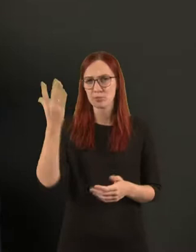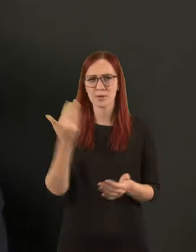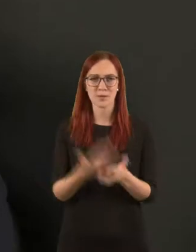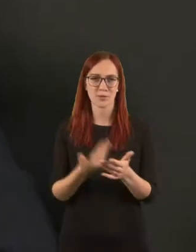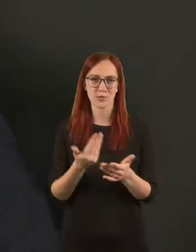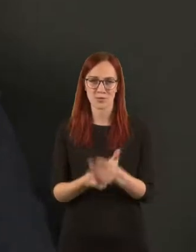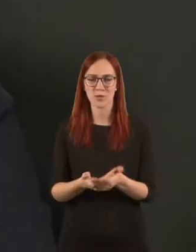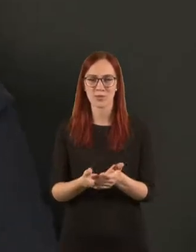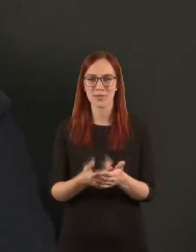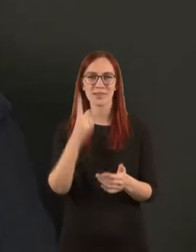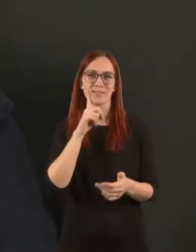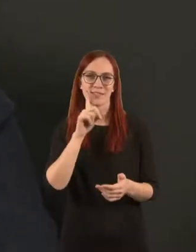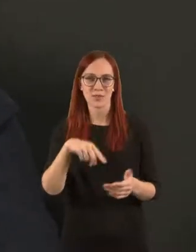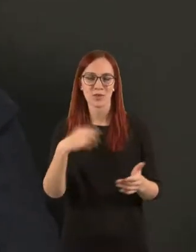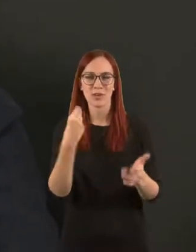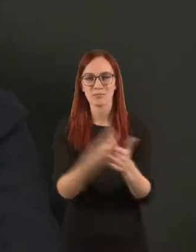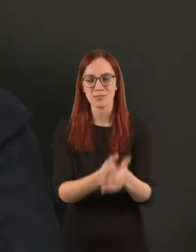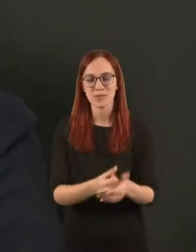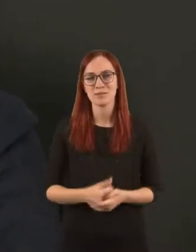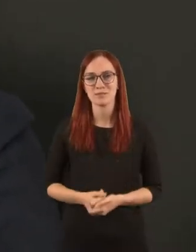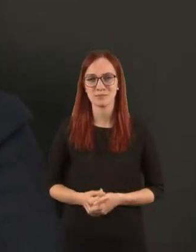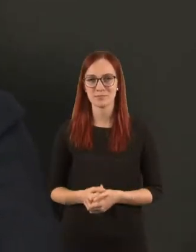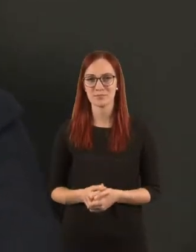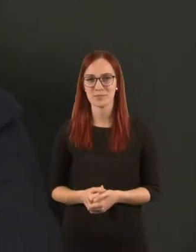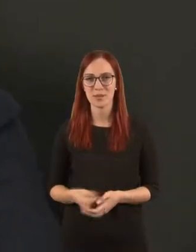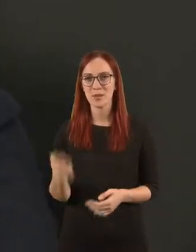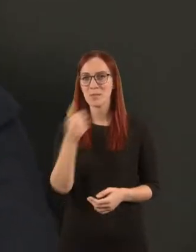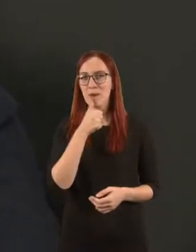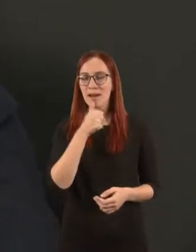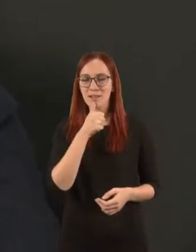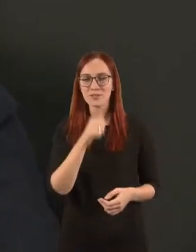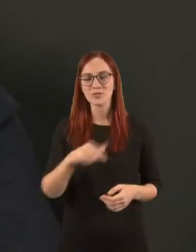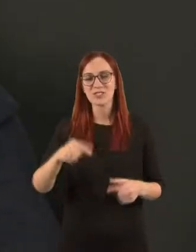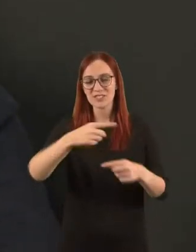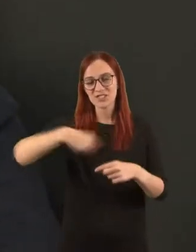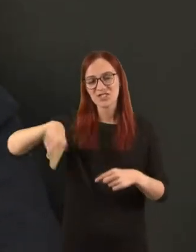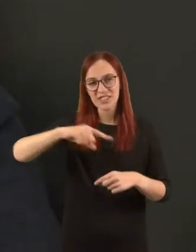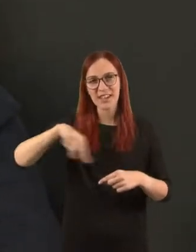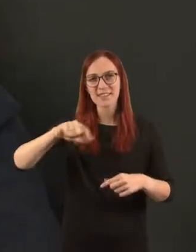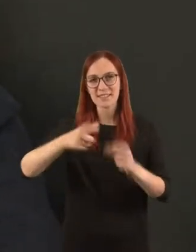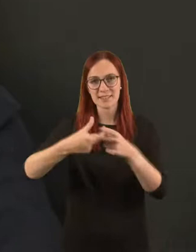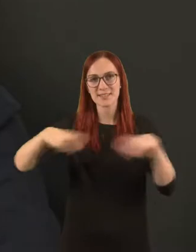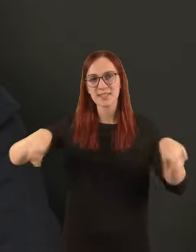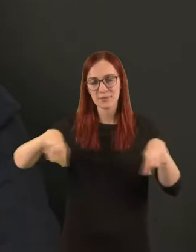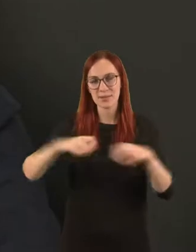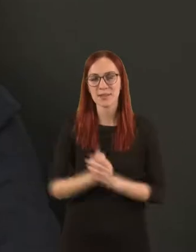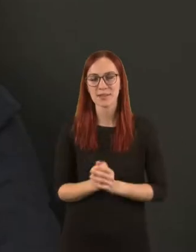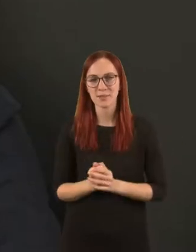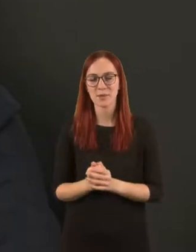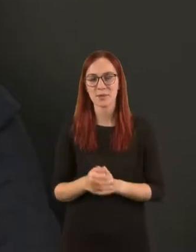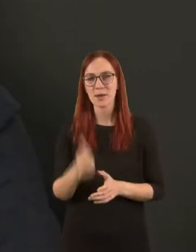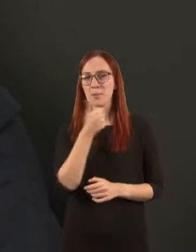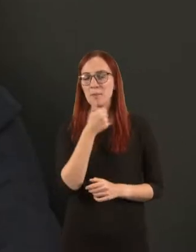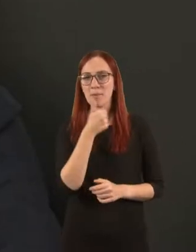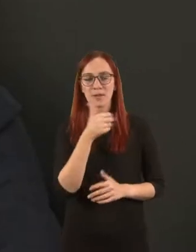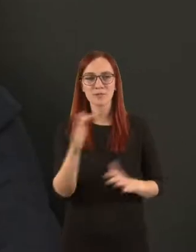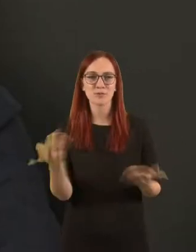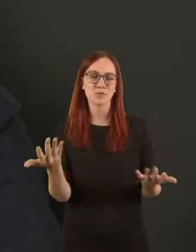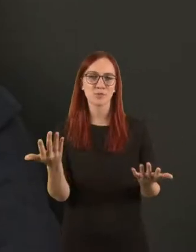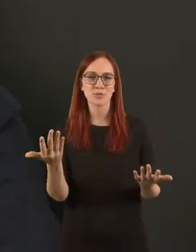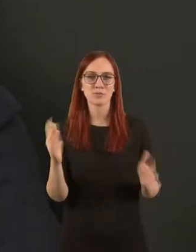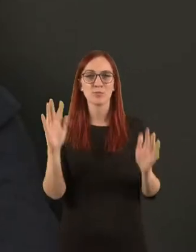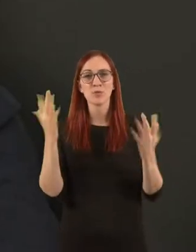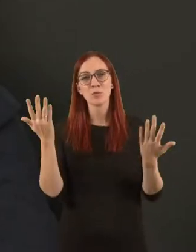Well, I think everyone understands the reasons why they don't introduce. Look at those ring